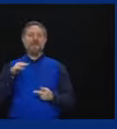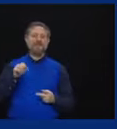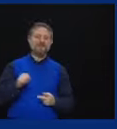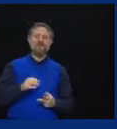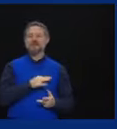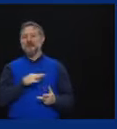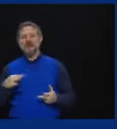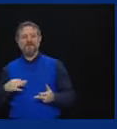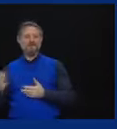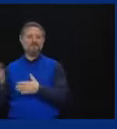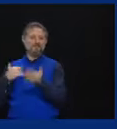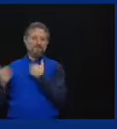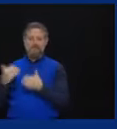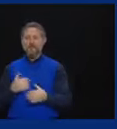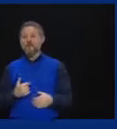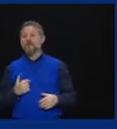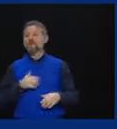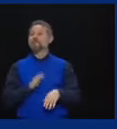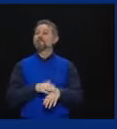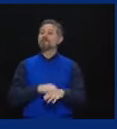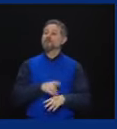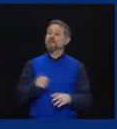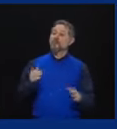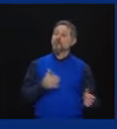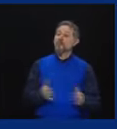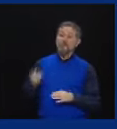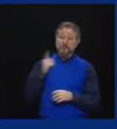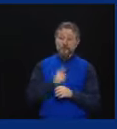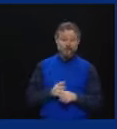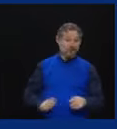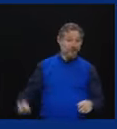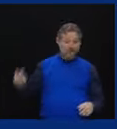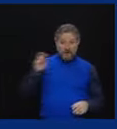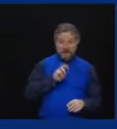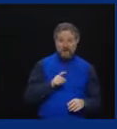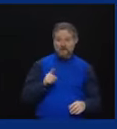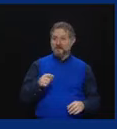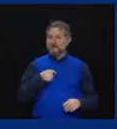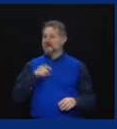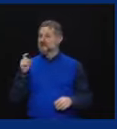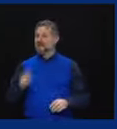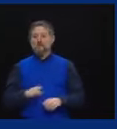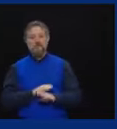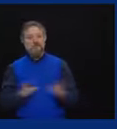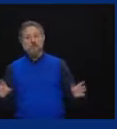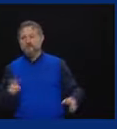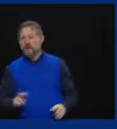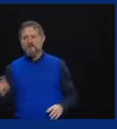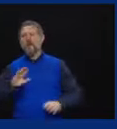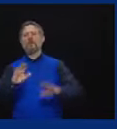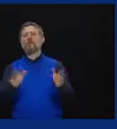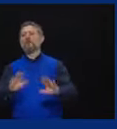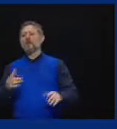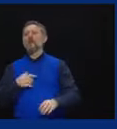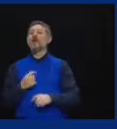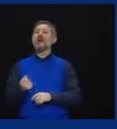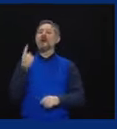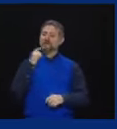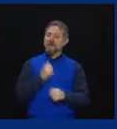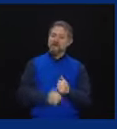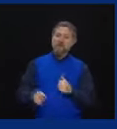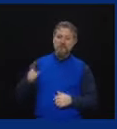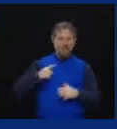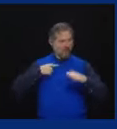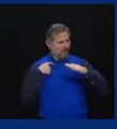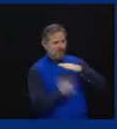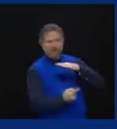Well, if you are traveling, we're not saying don't travel. Last year's isolation was painful. I remember Zooming in with my family. I